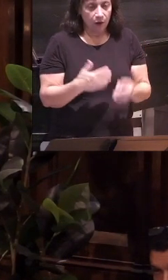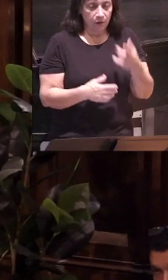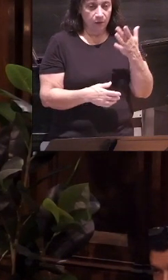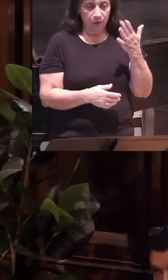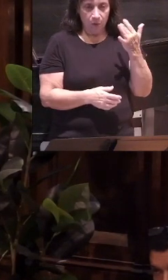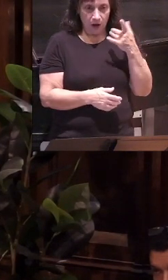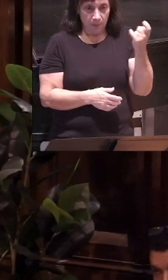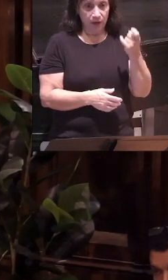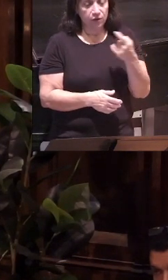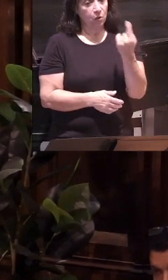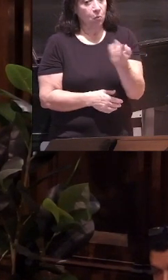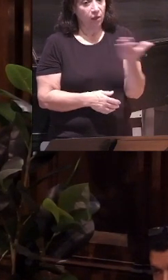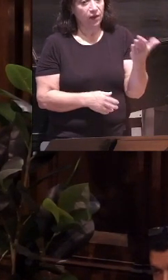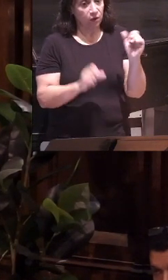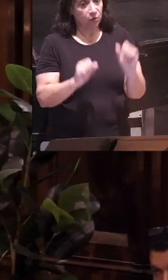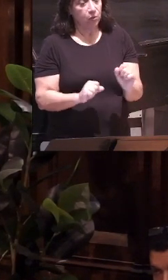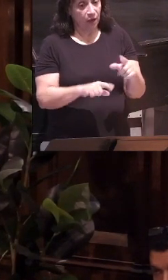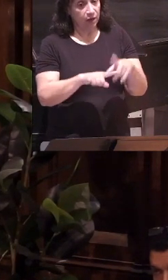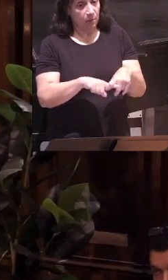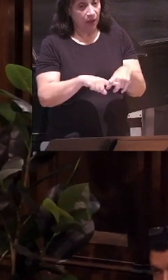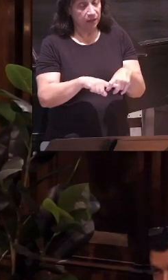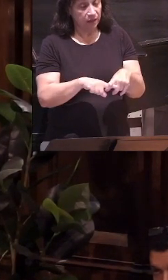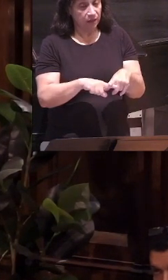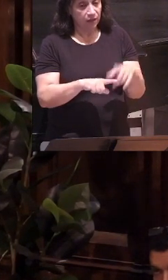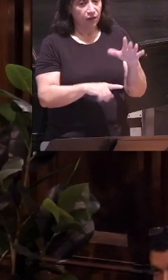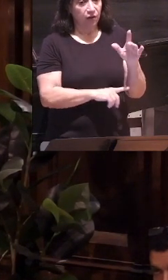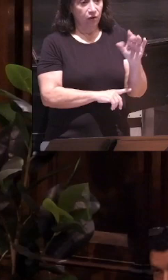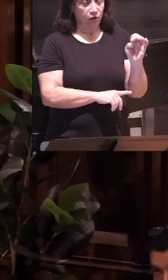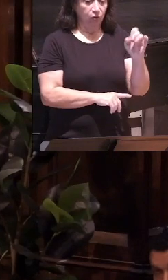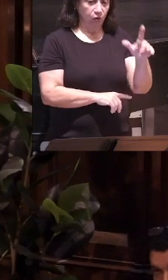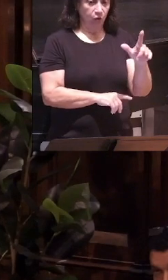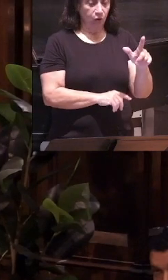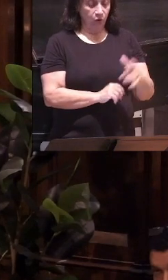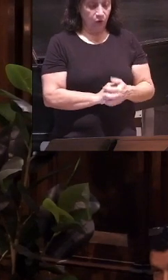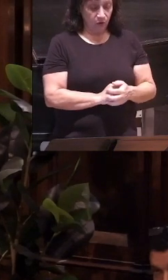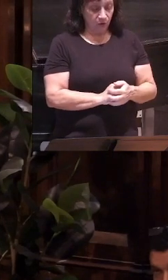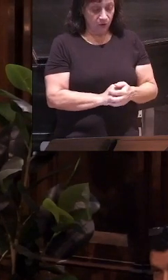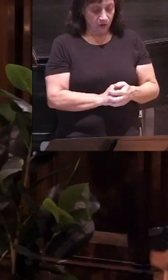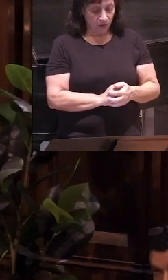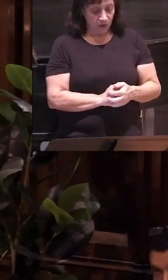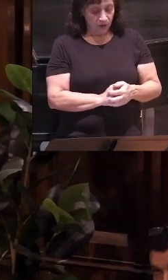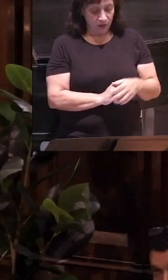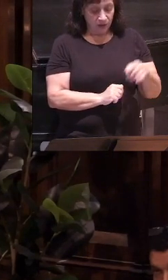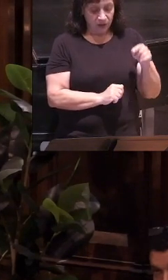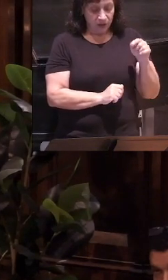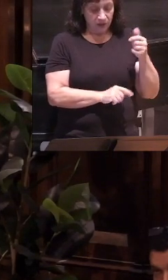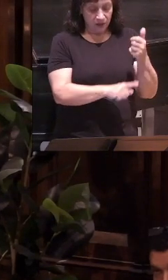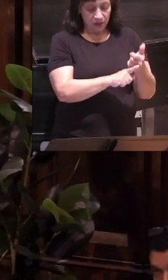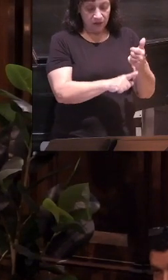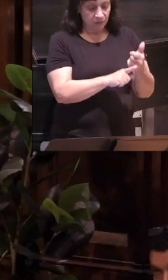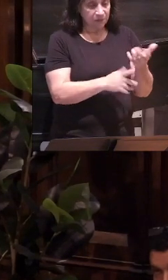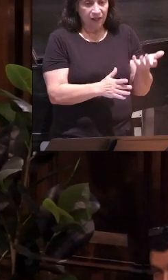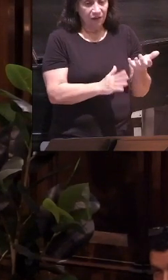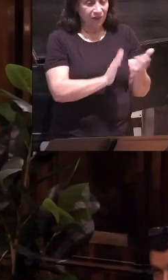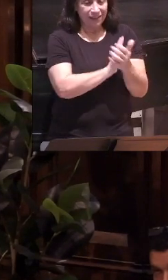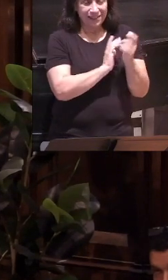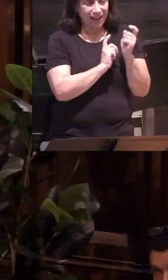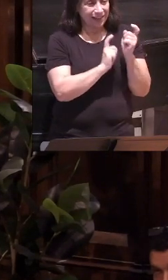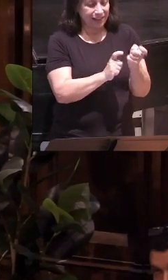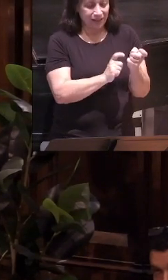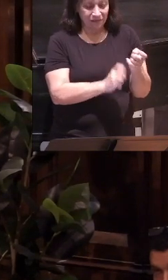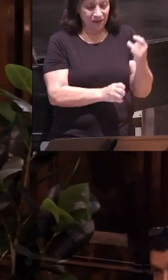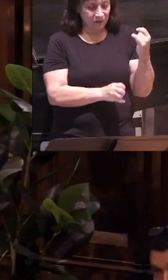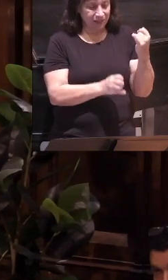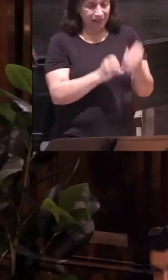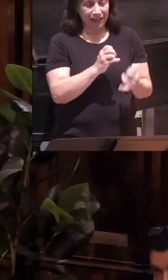thing that you could count on was that Earl was about his family. That is just a given. The